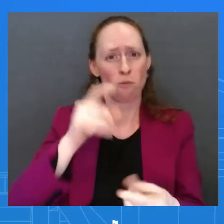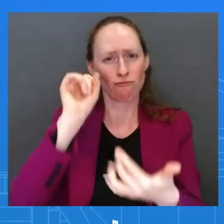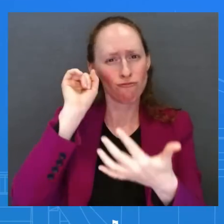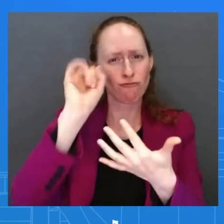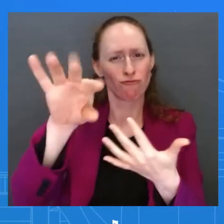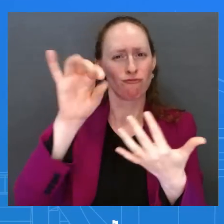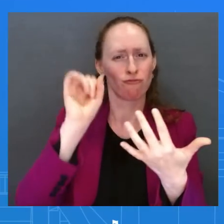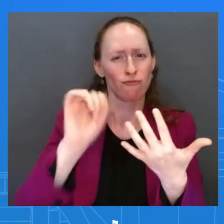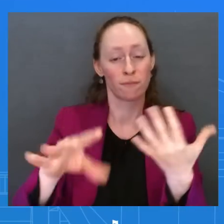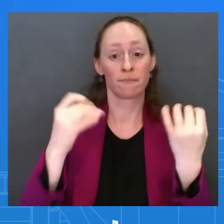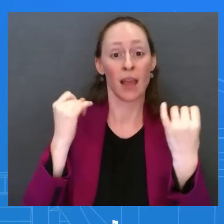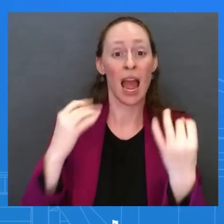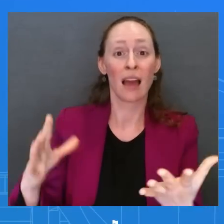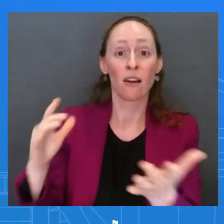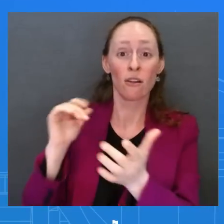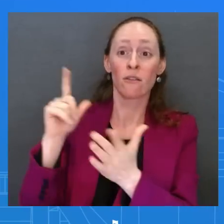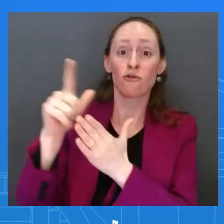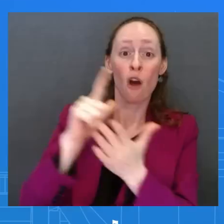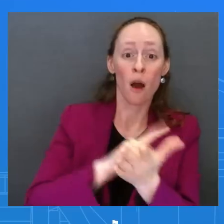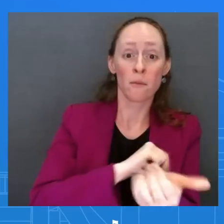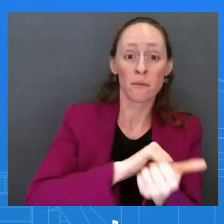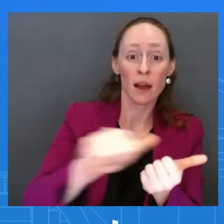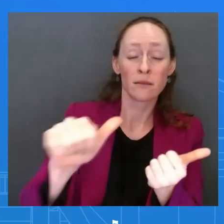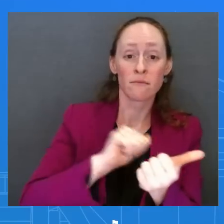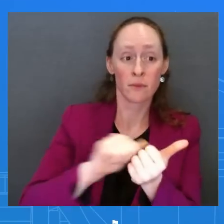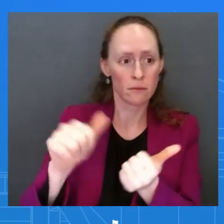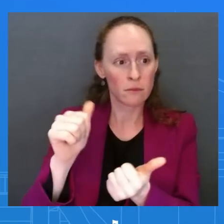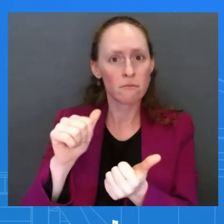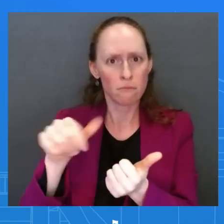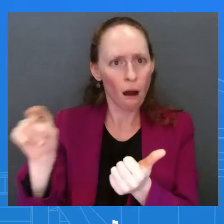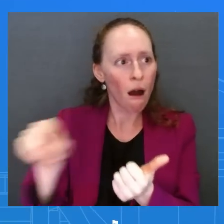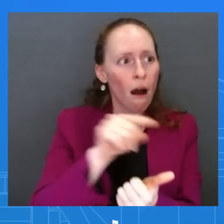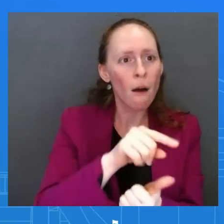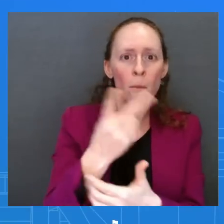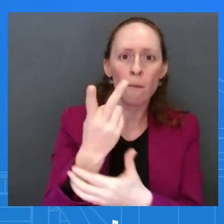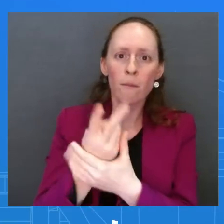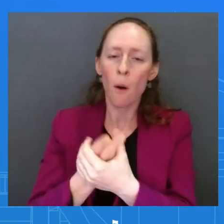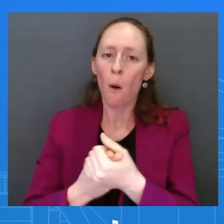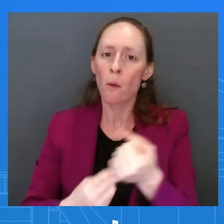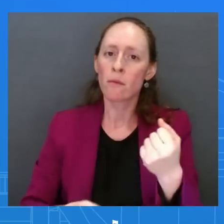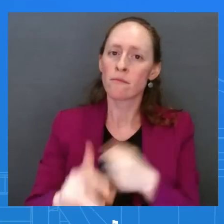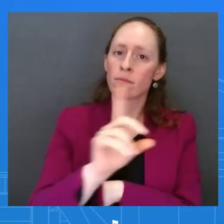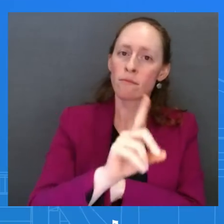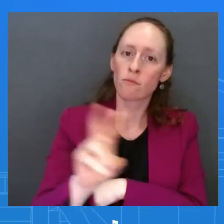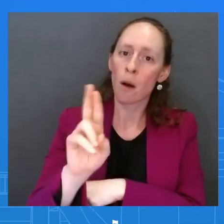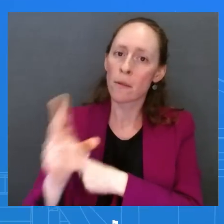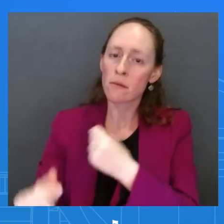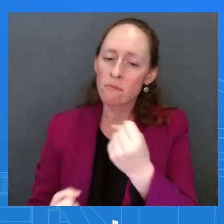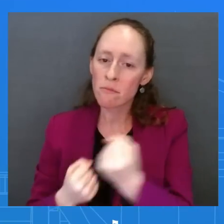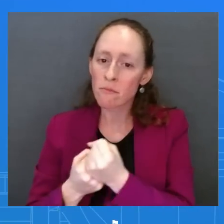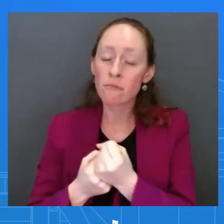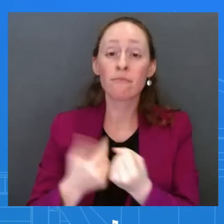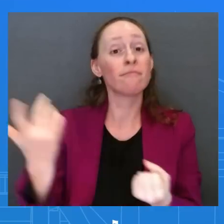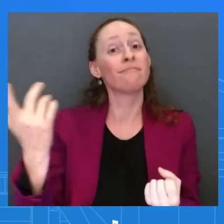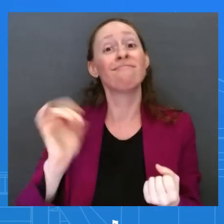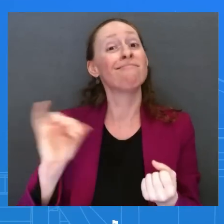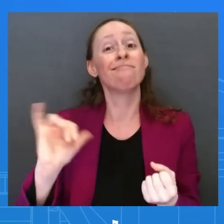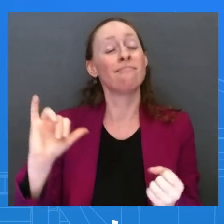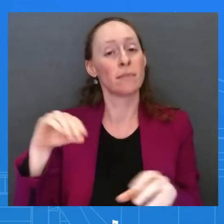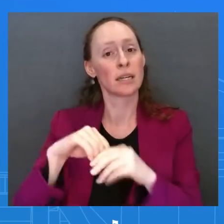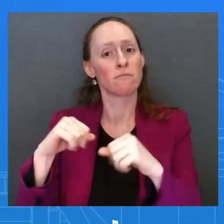the infrastructure legislation, right, and what that has been able to do, bringing both sides together, making historic investments in our roads and our